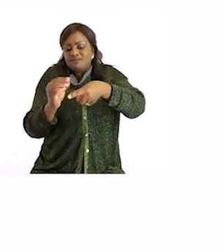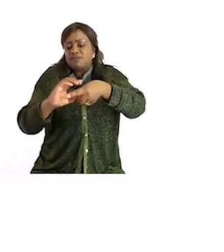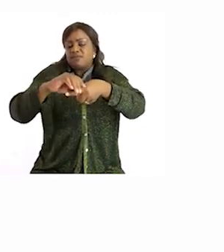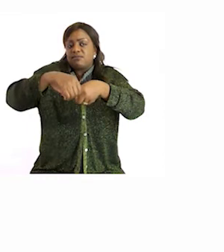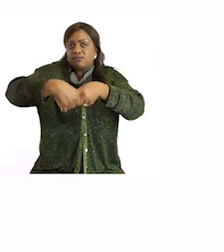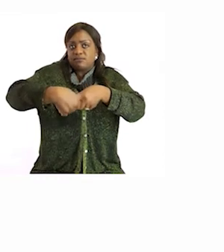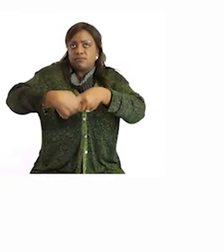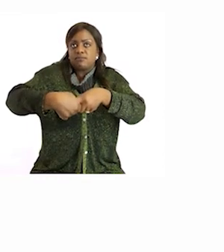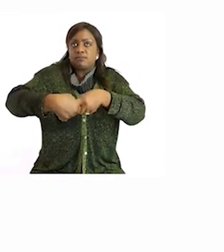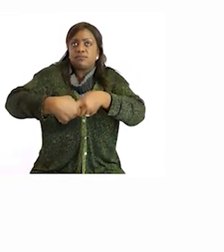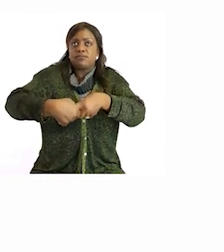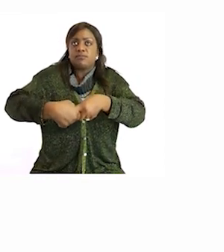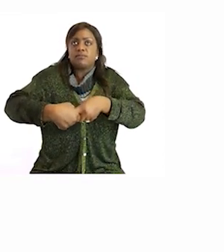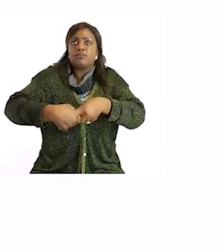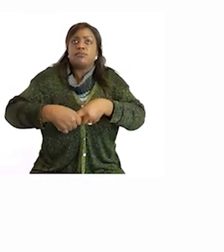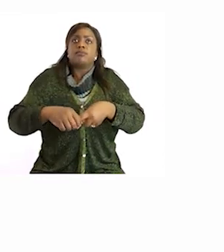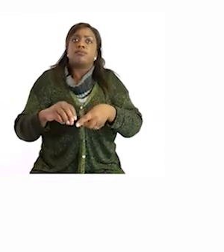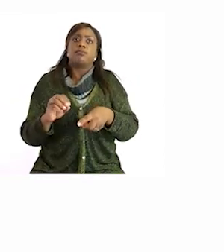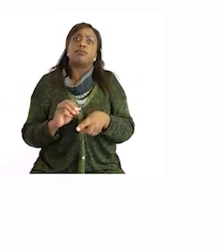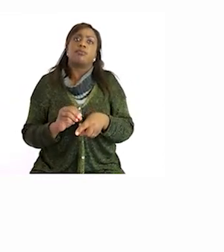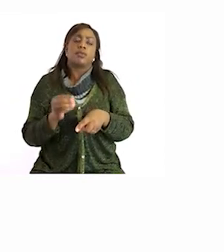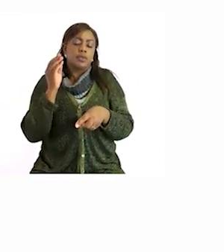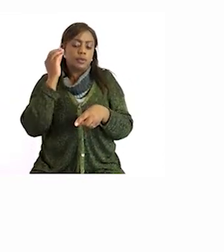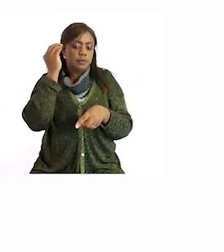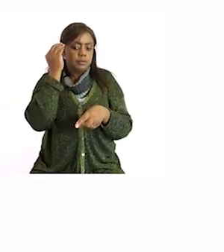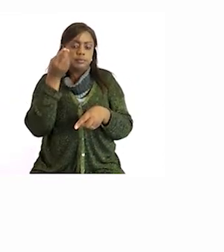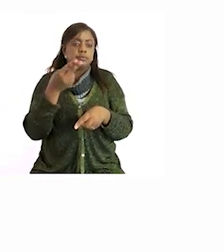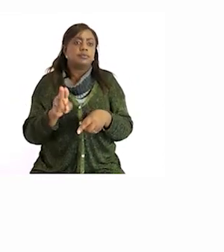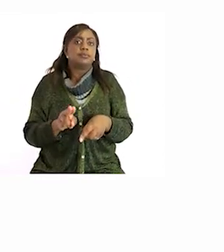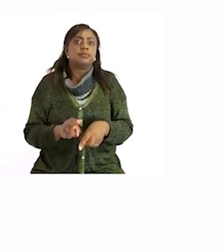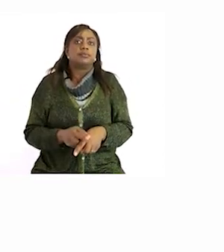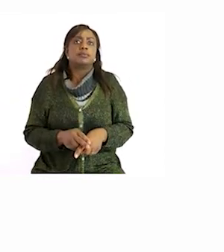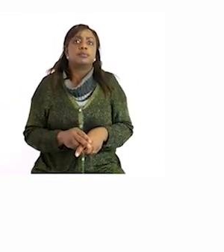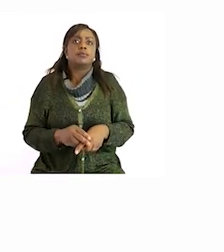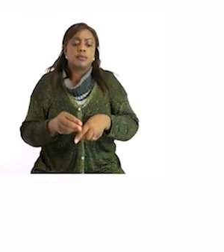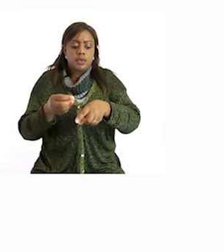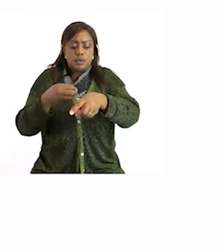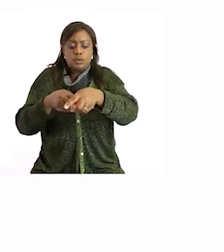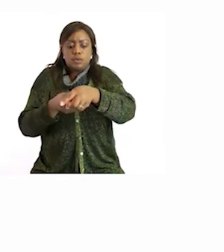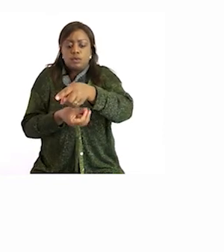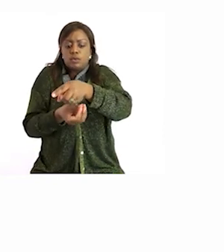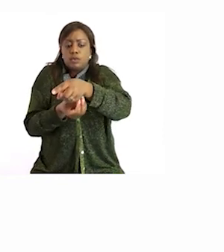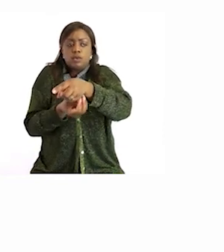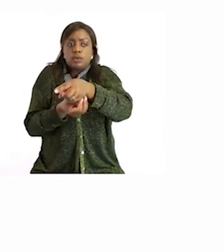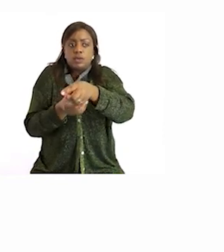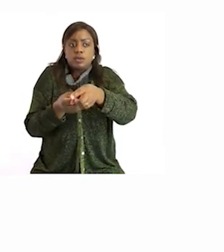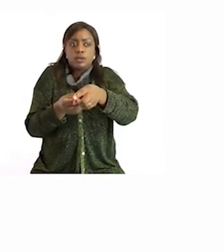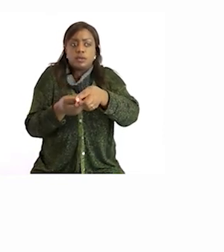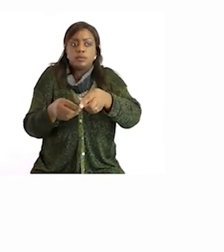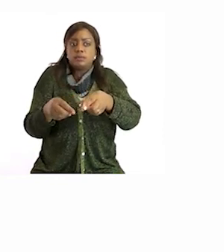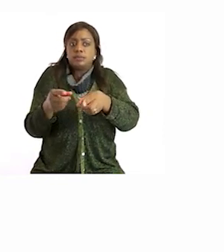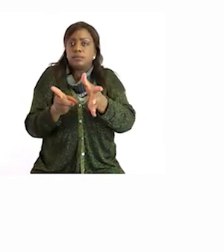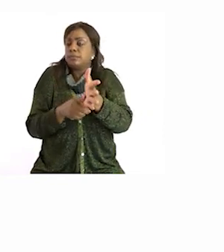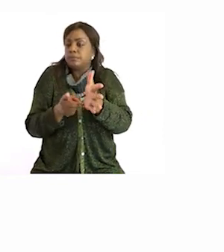penis. Please do not get confused with the urinary bladder. It is not part of the